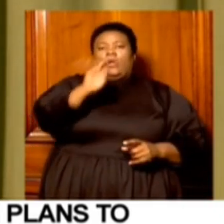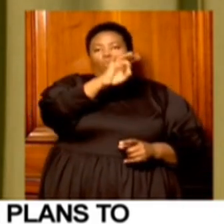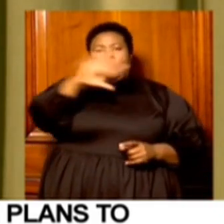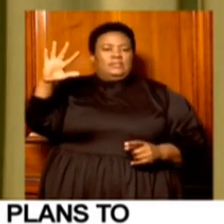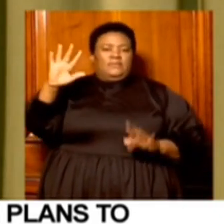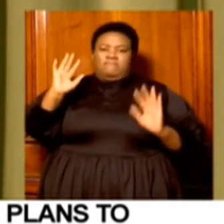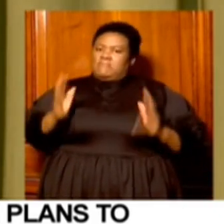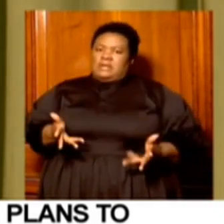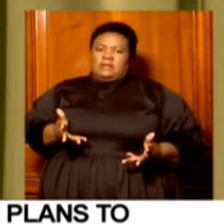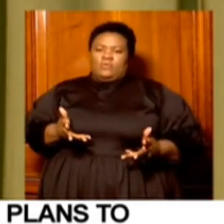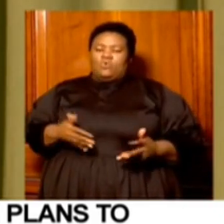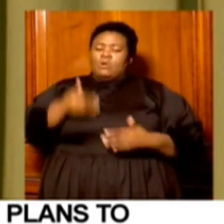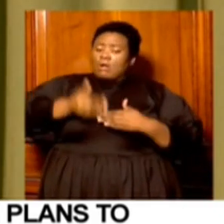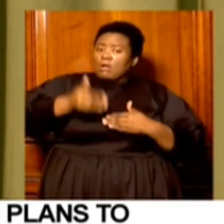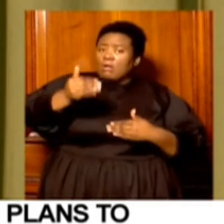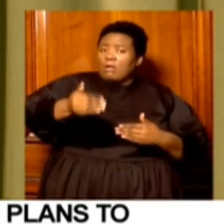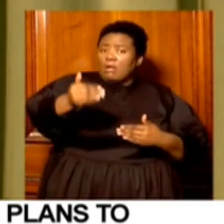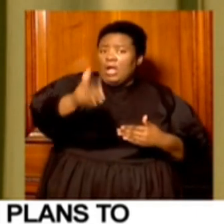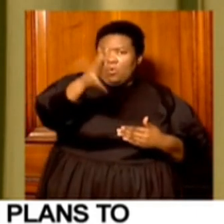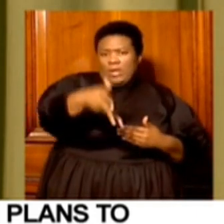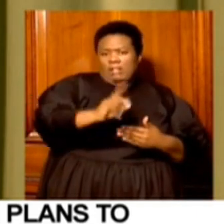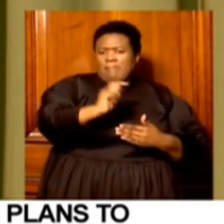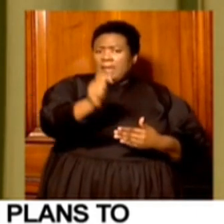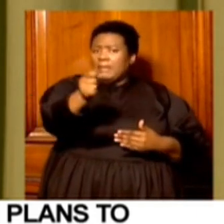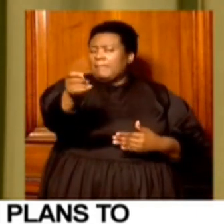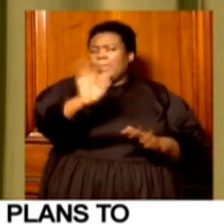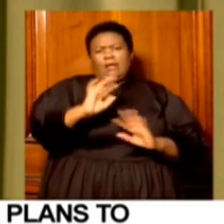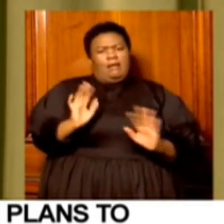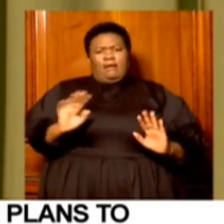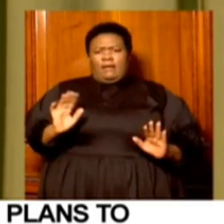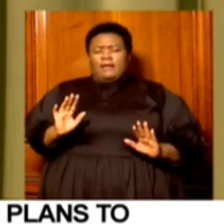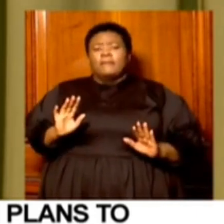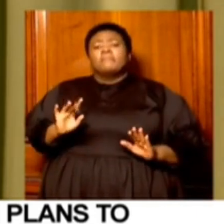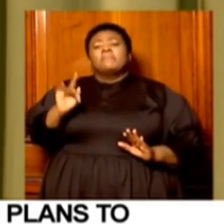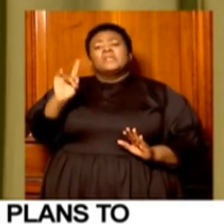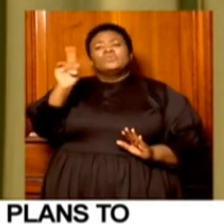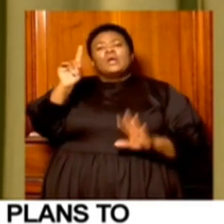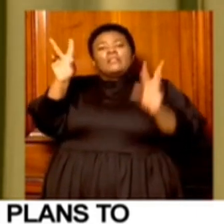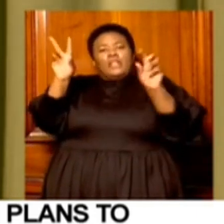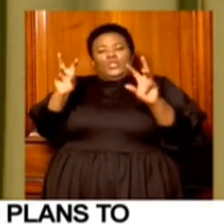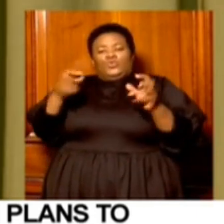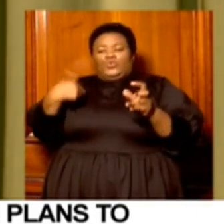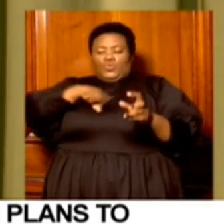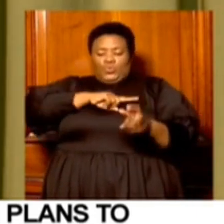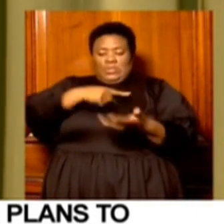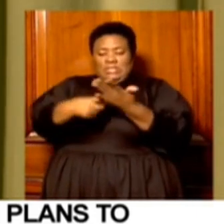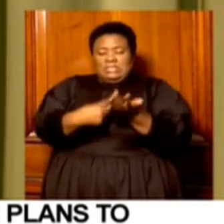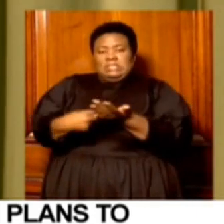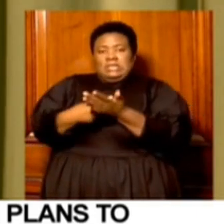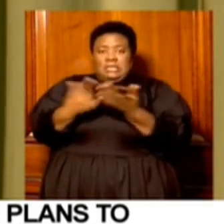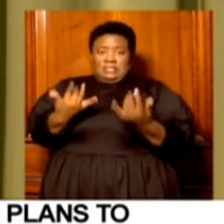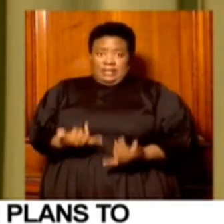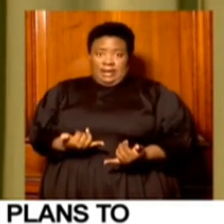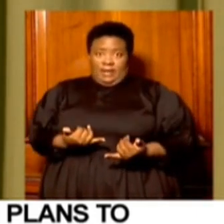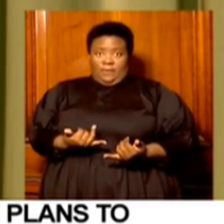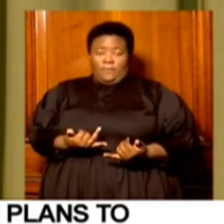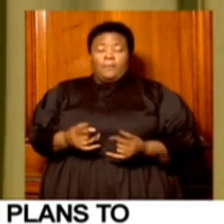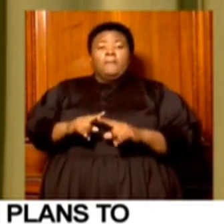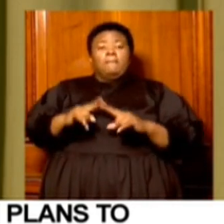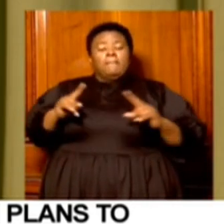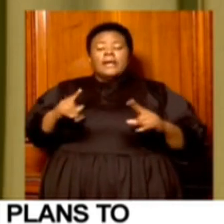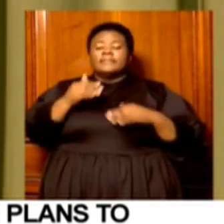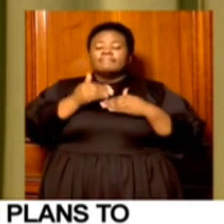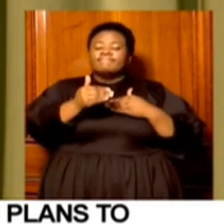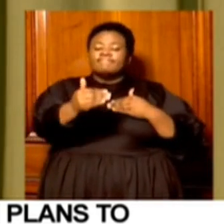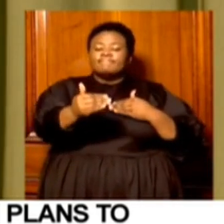which is the matter that we are dealing with now with the taxi industry. But where we are going is to